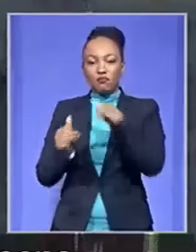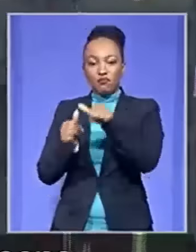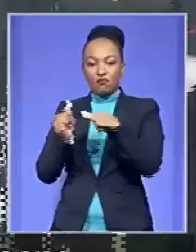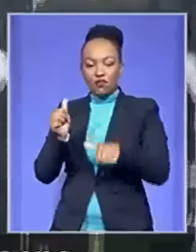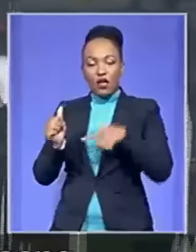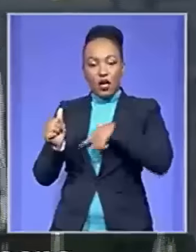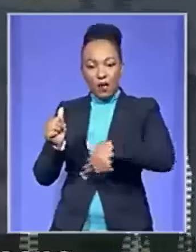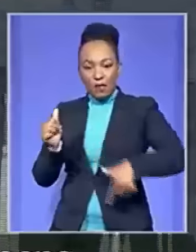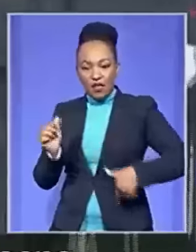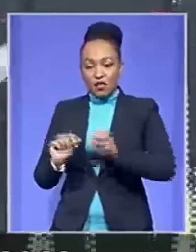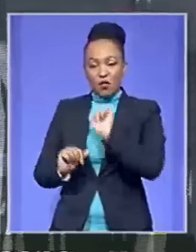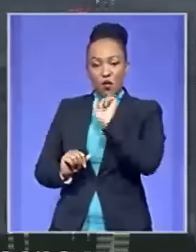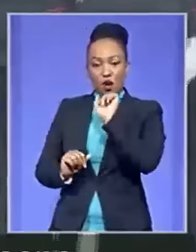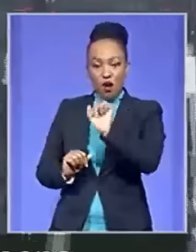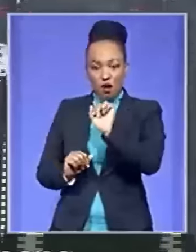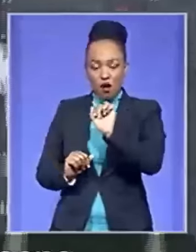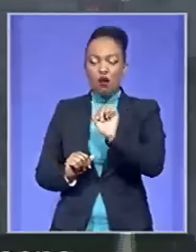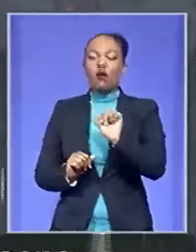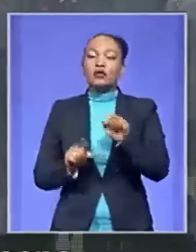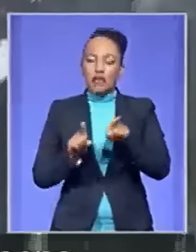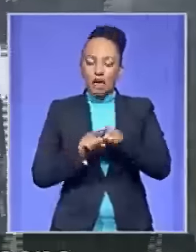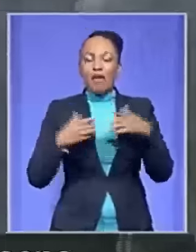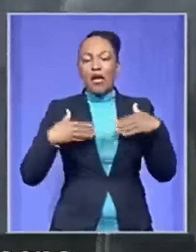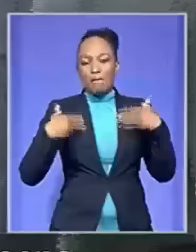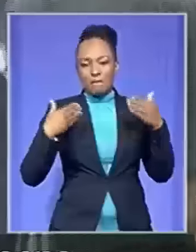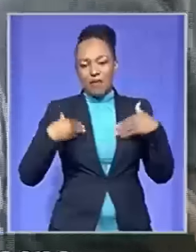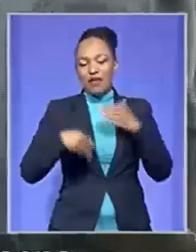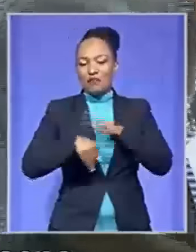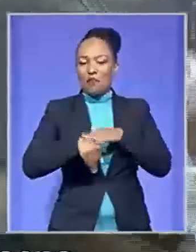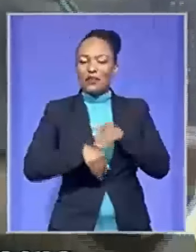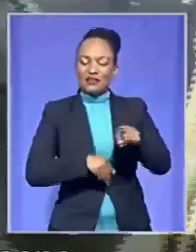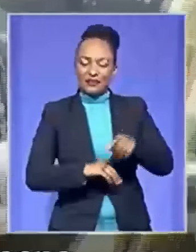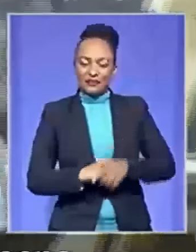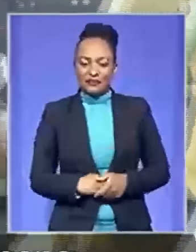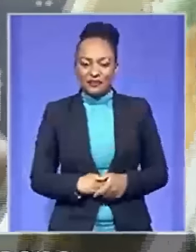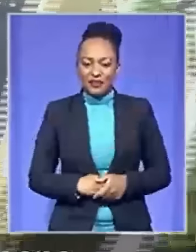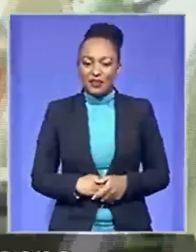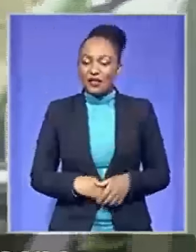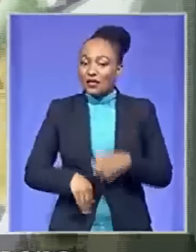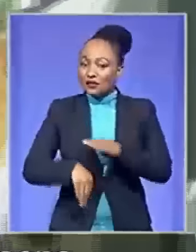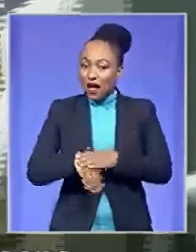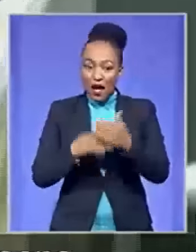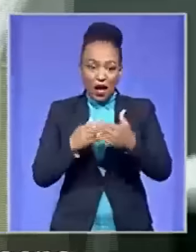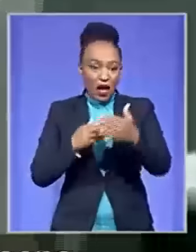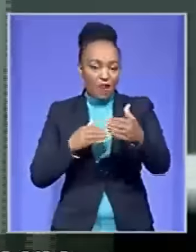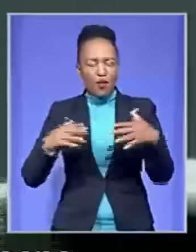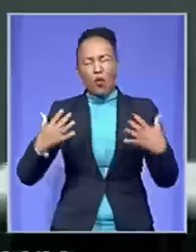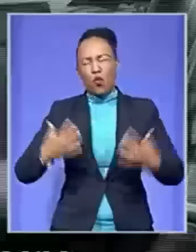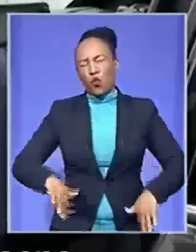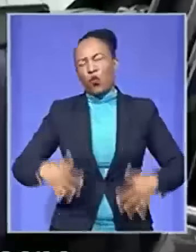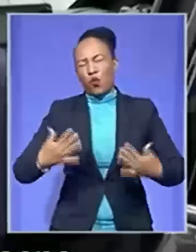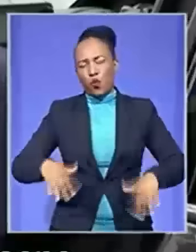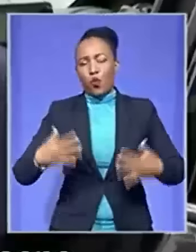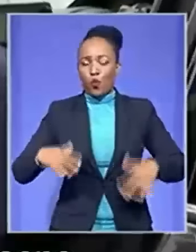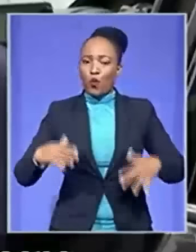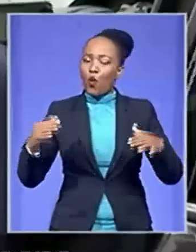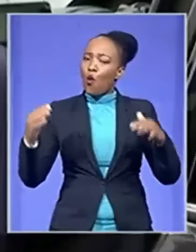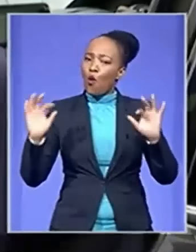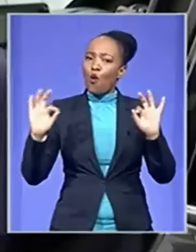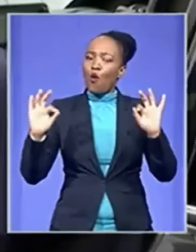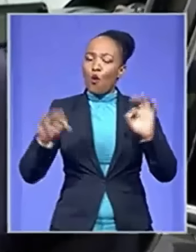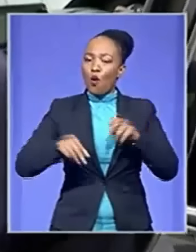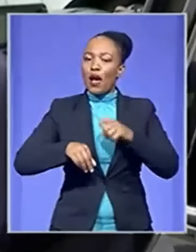yena o ile a thabela motsotso ona. It is an extraordinary season. Let me call it a season. It's